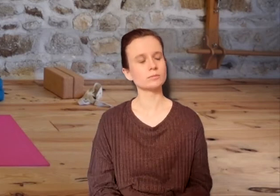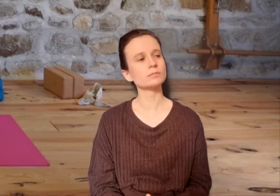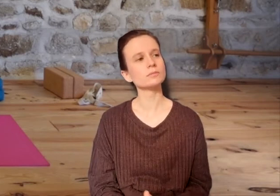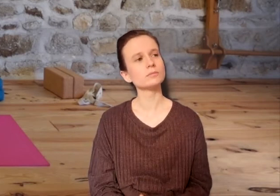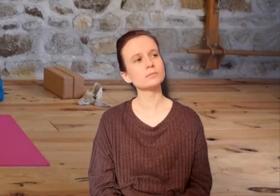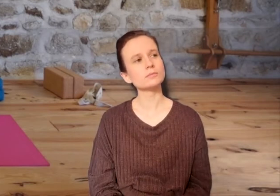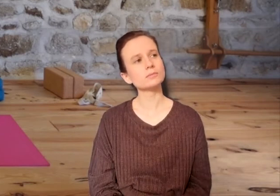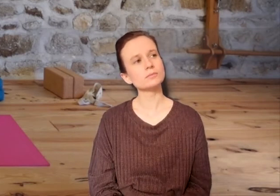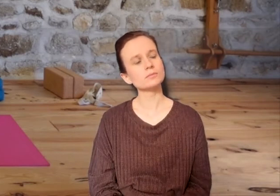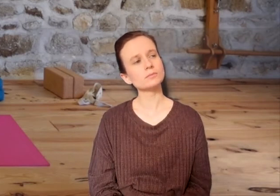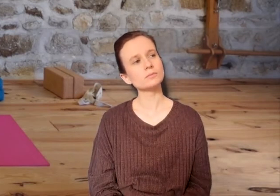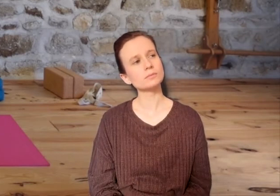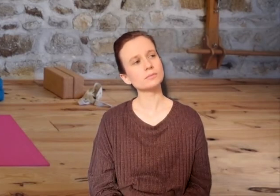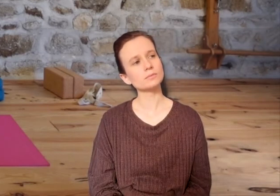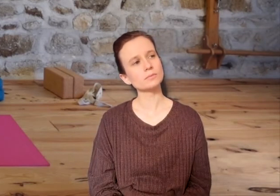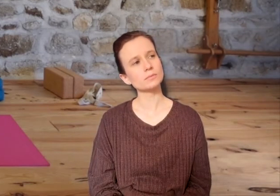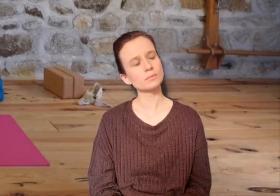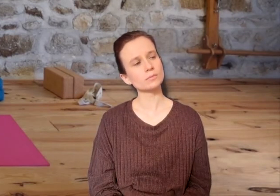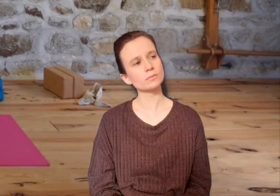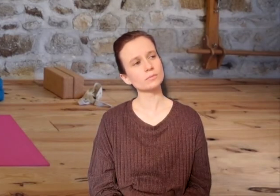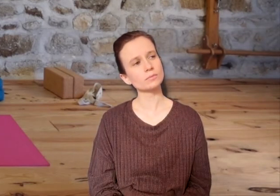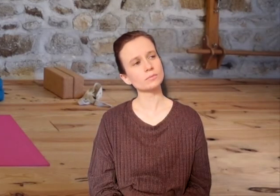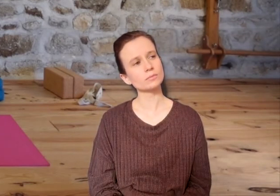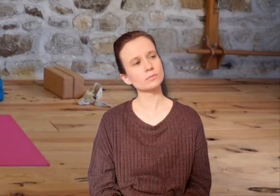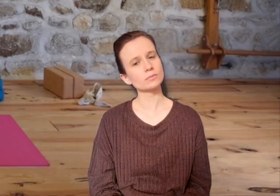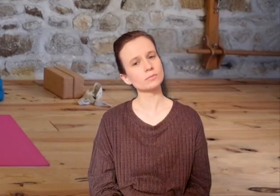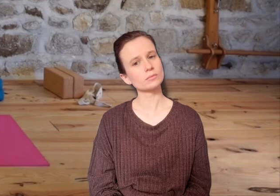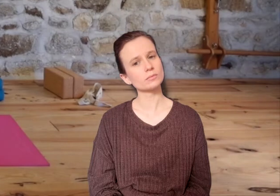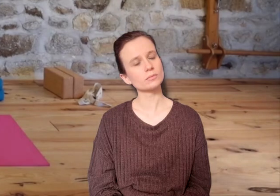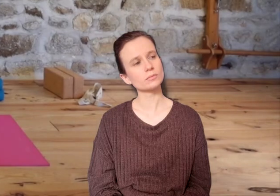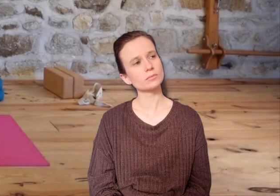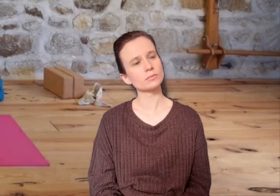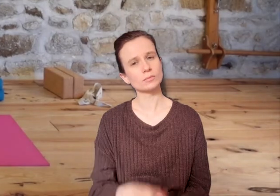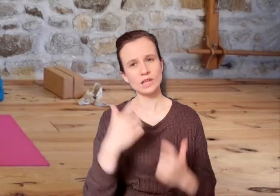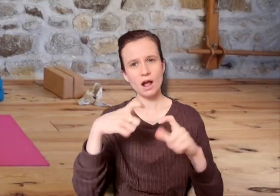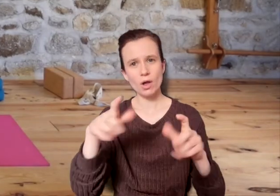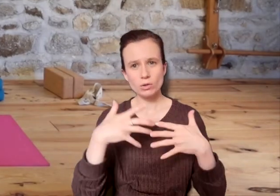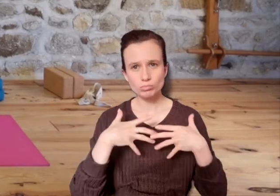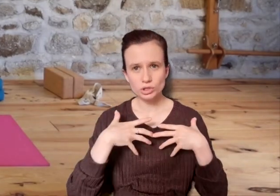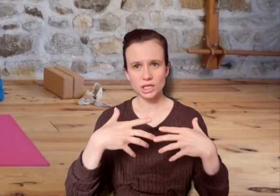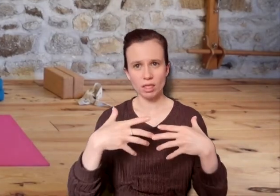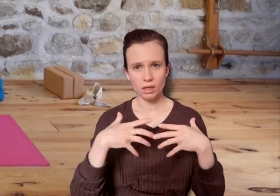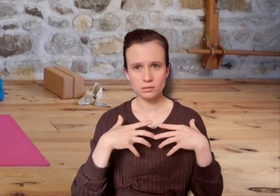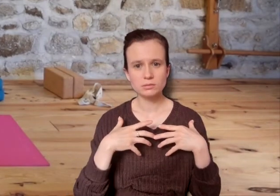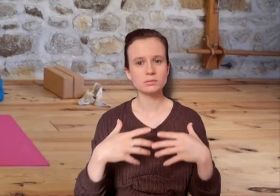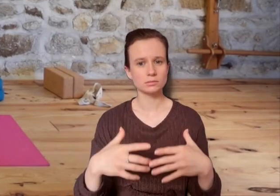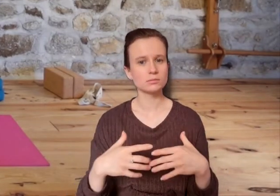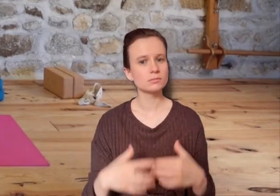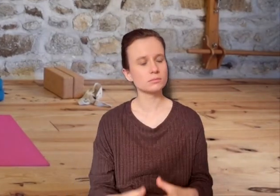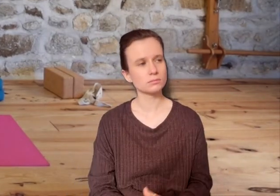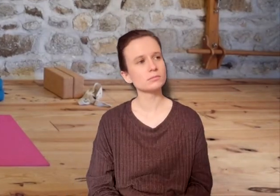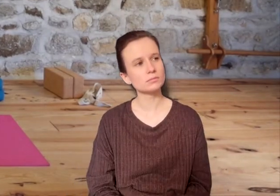to grab those inner thighs and squeeze them together and press them right up to the ceiling. Staying nice and tall. Keep